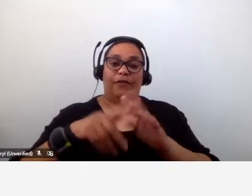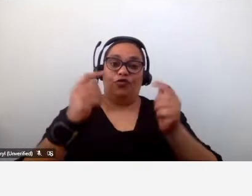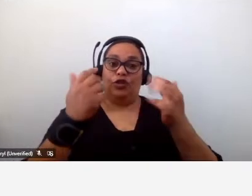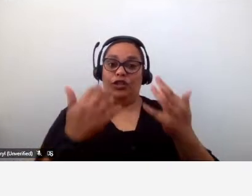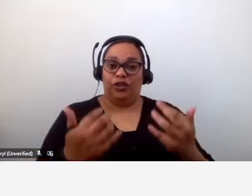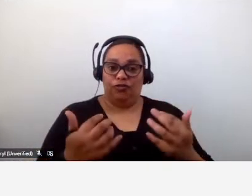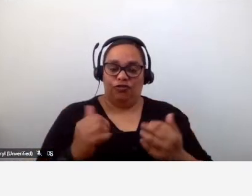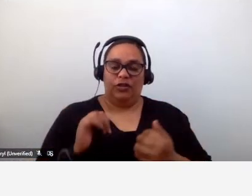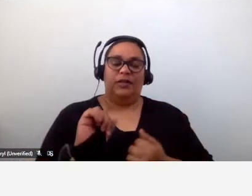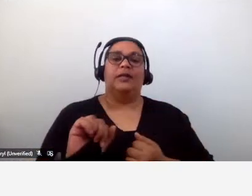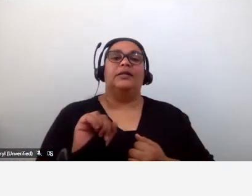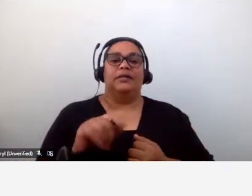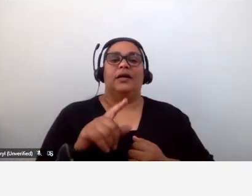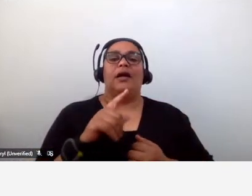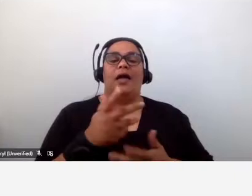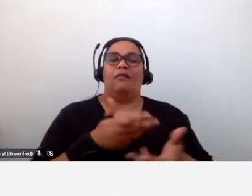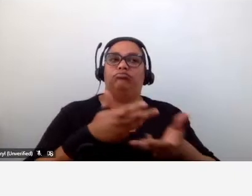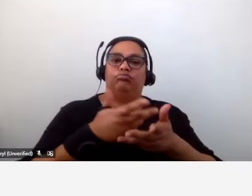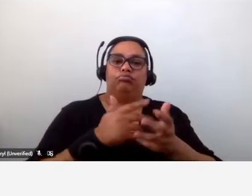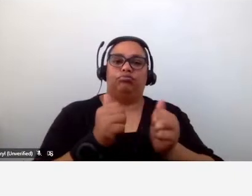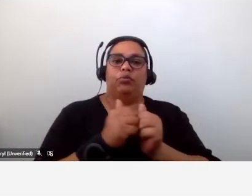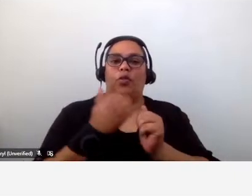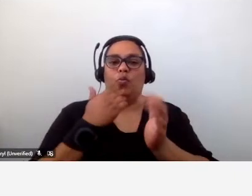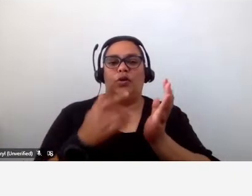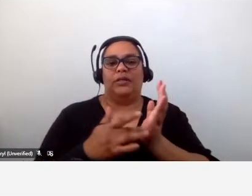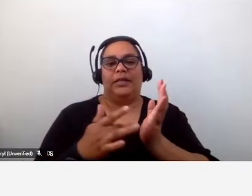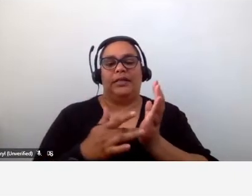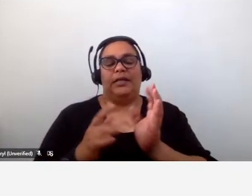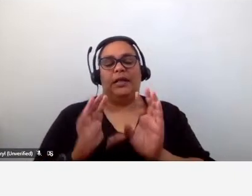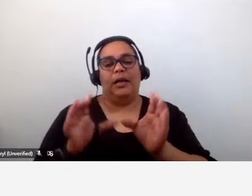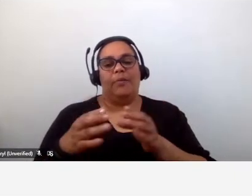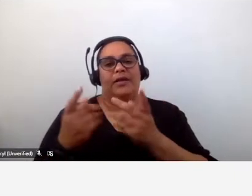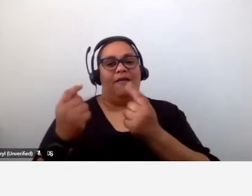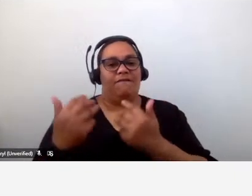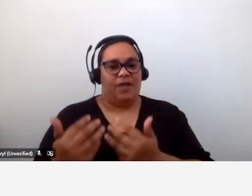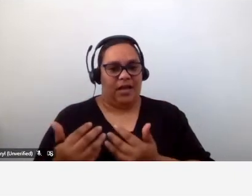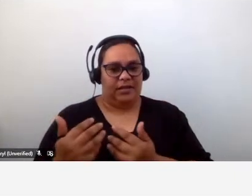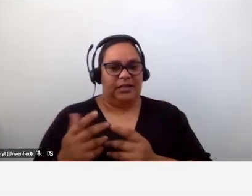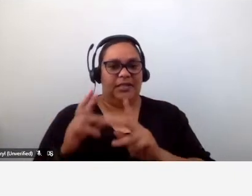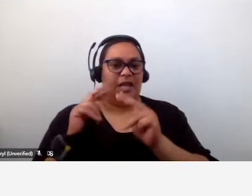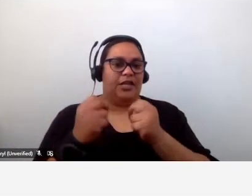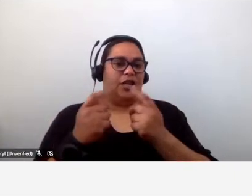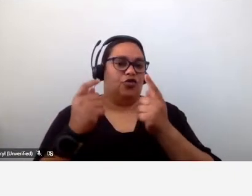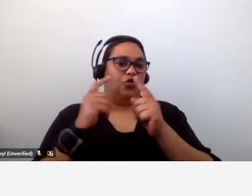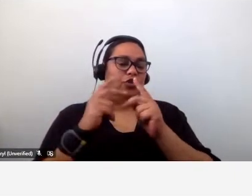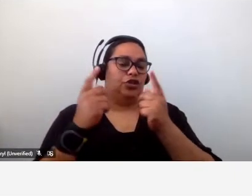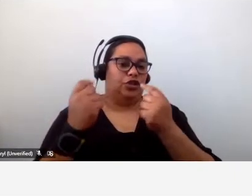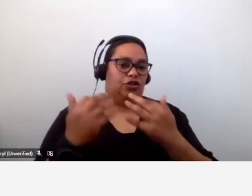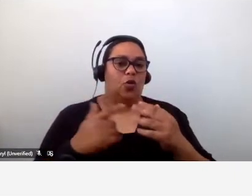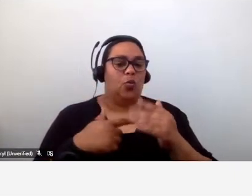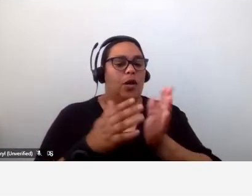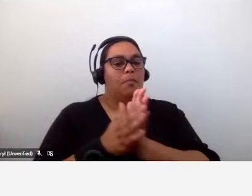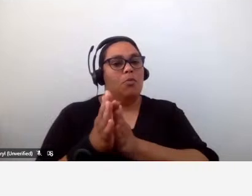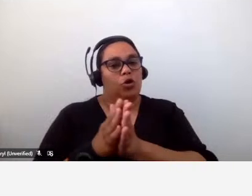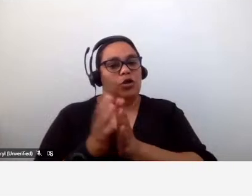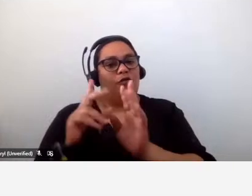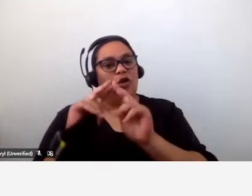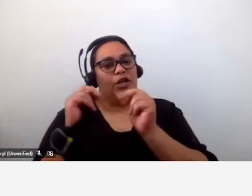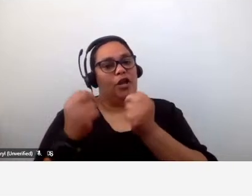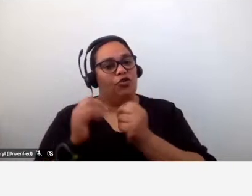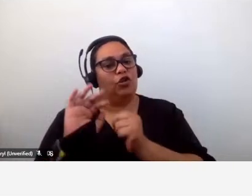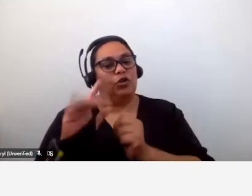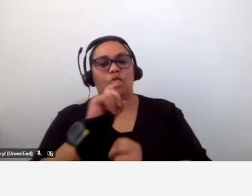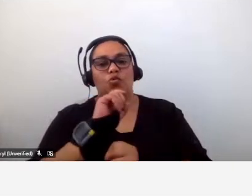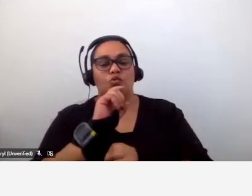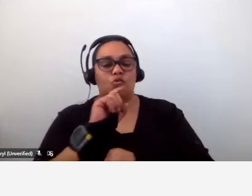Treasury is in talks with the Technical Committee on Finance at National Treasury, and we are motivating for National Treasury to